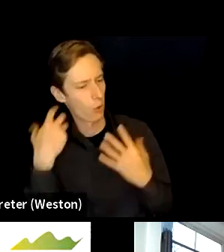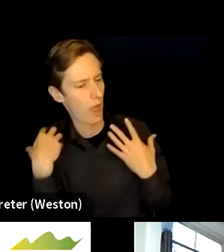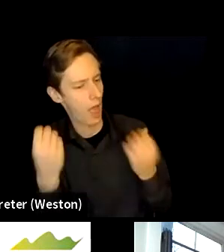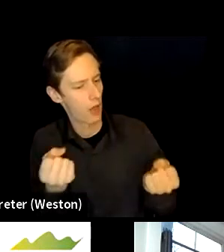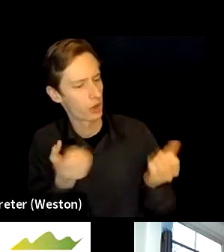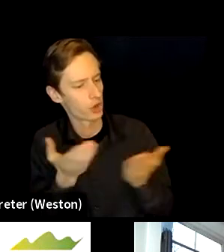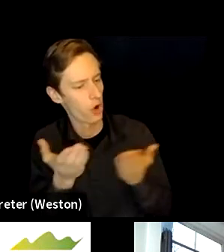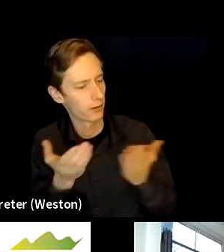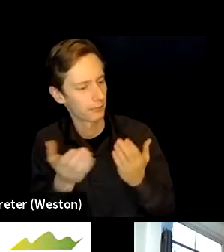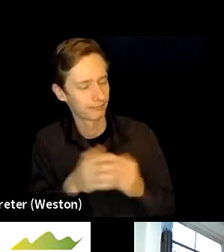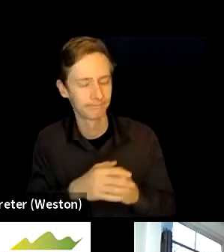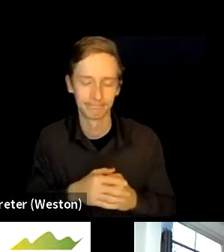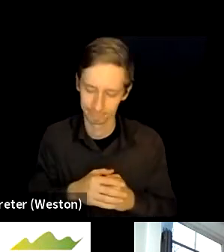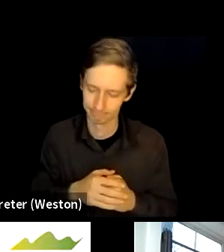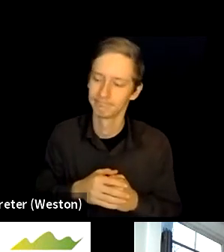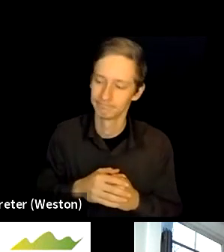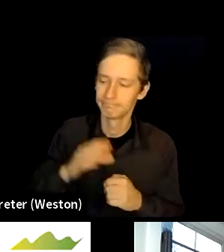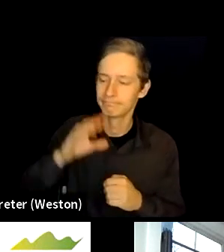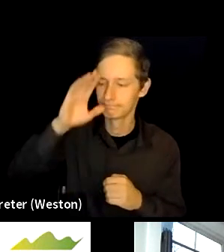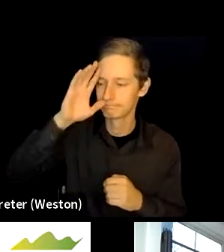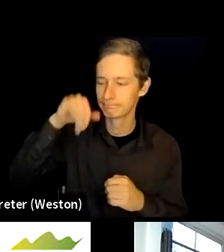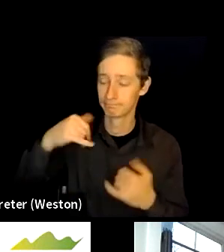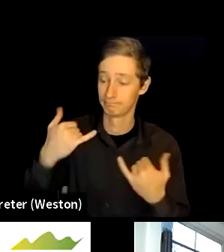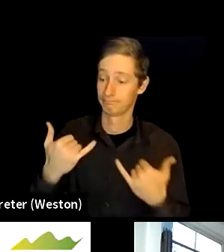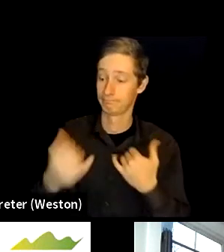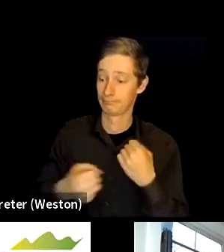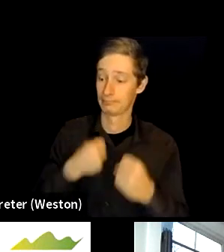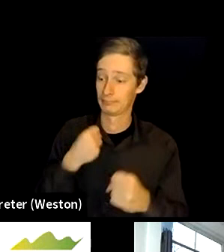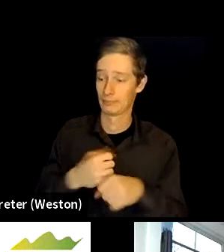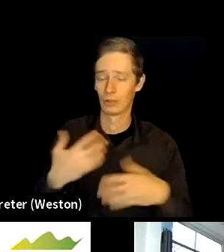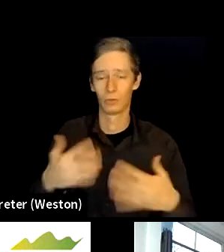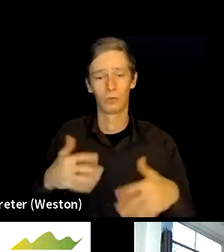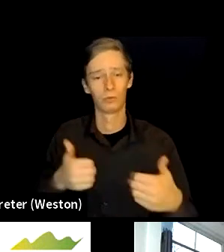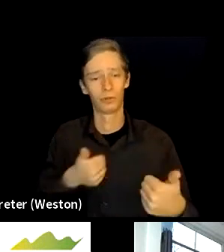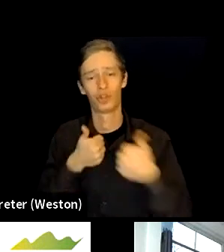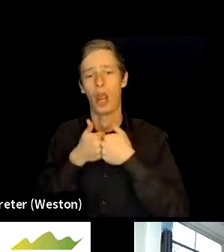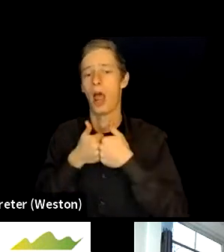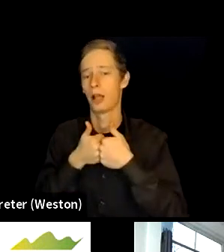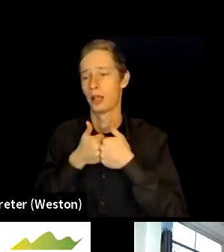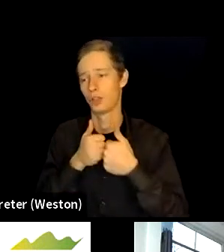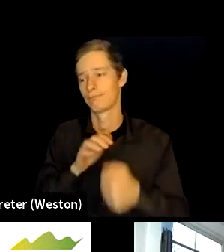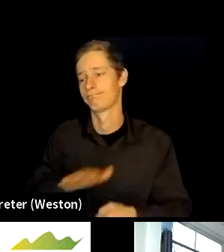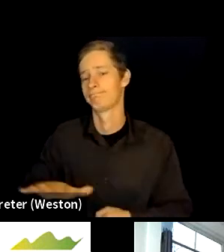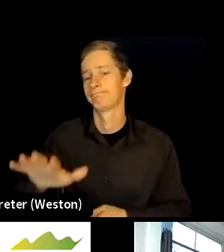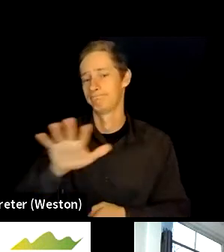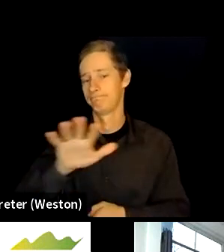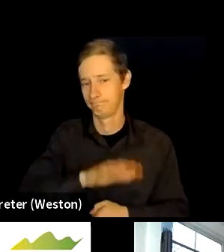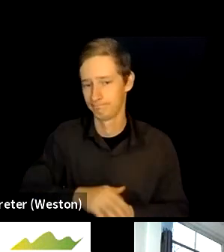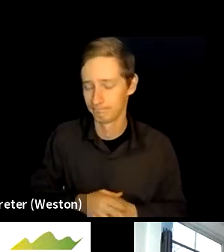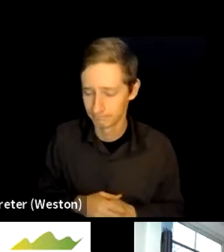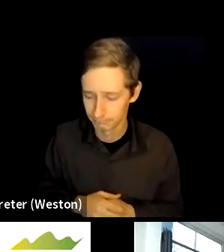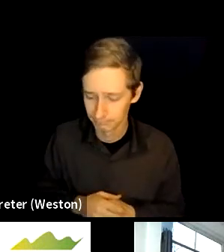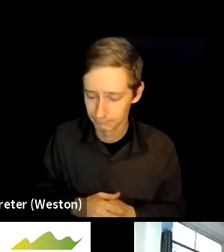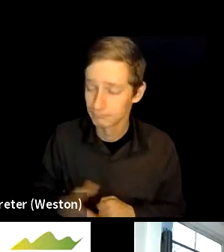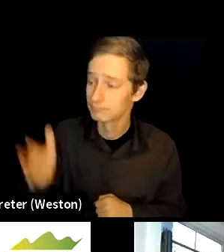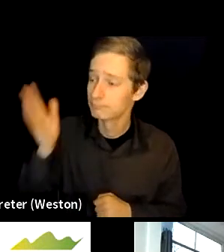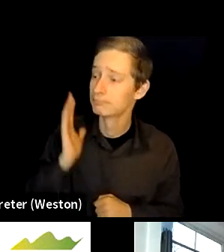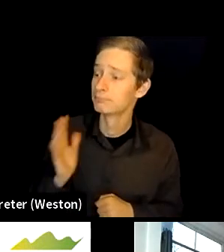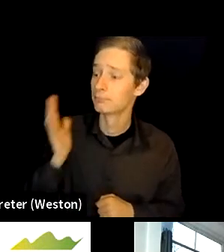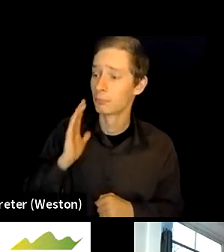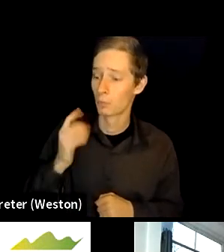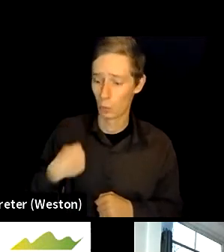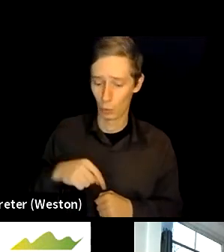year, like we all know, it's been a challenge across the board. Early on, we had to pivot to try to